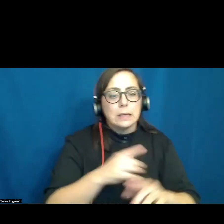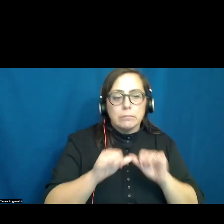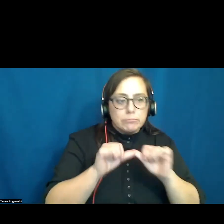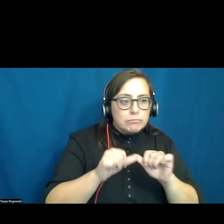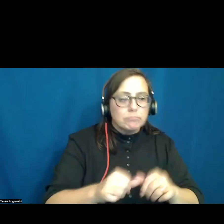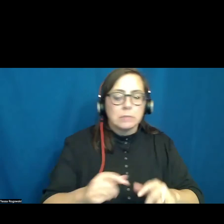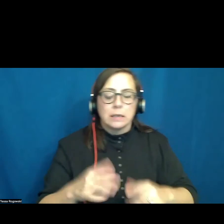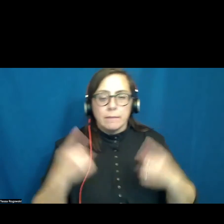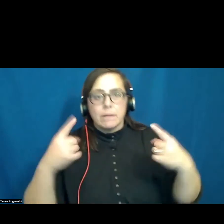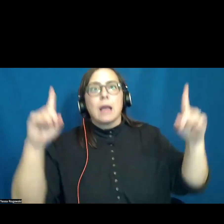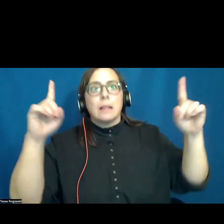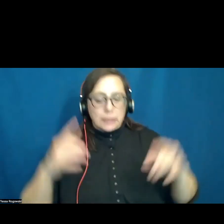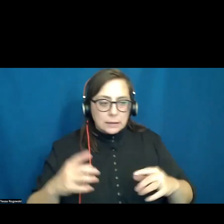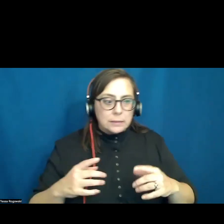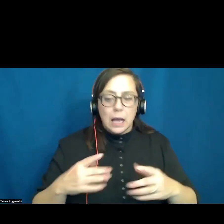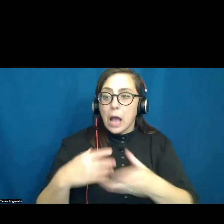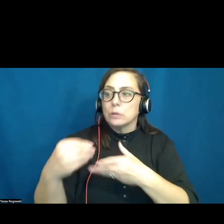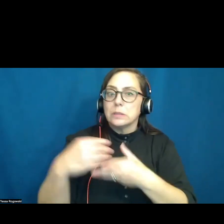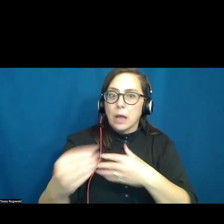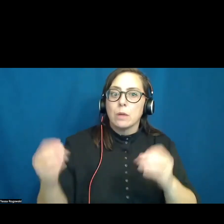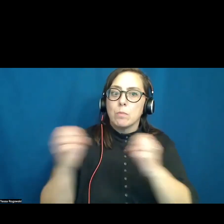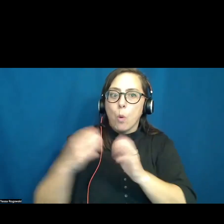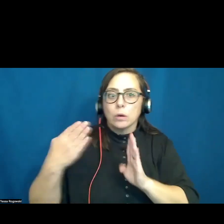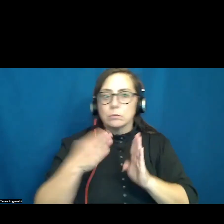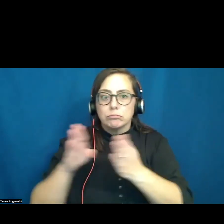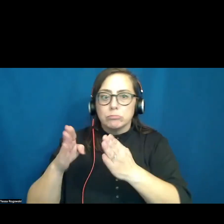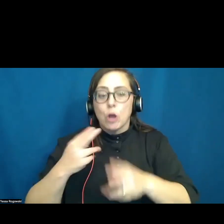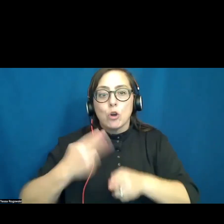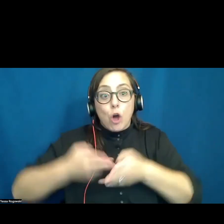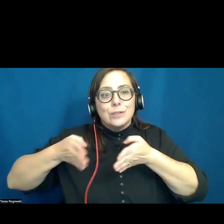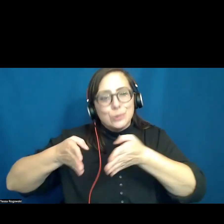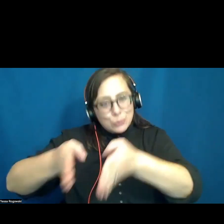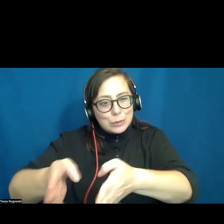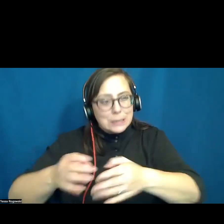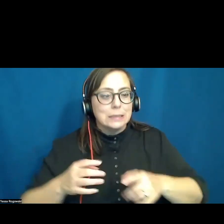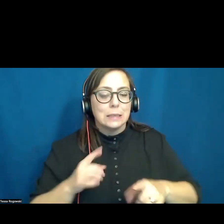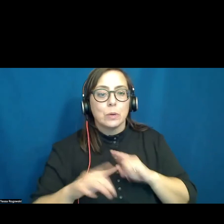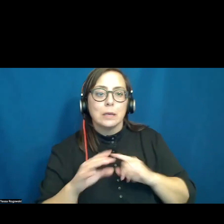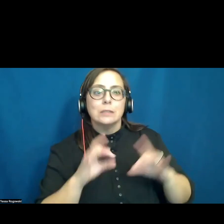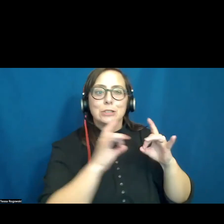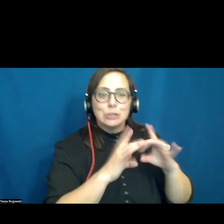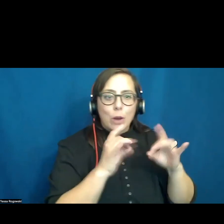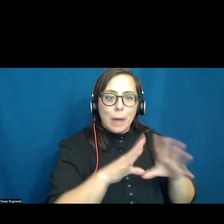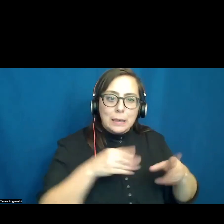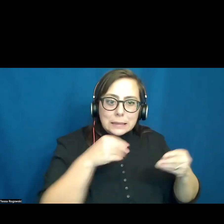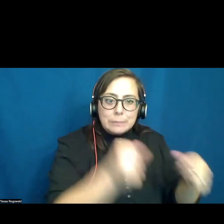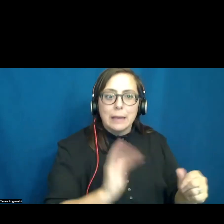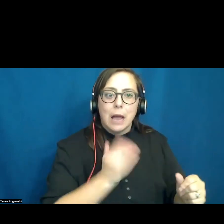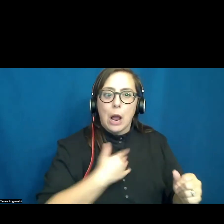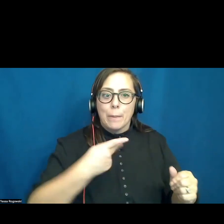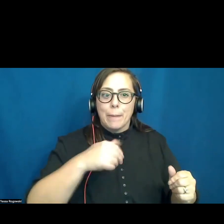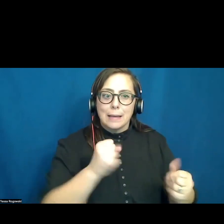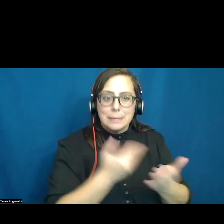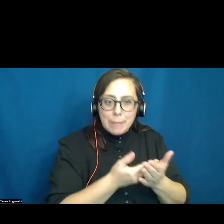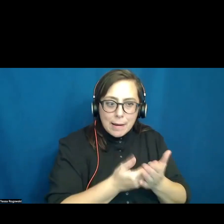at last, turns out the outside is more corridors called streets. We returned to the Starbucks in which we spent our passes,